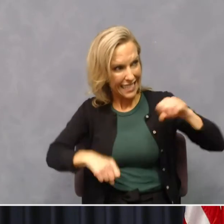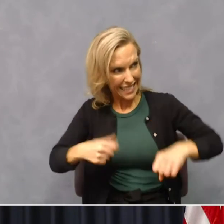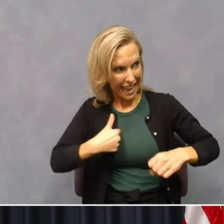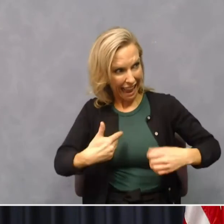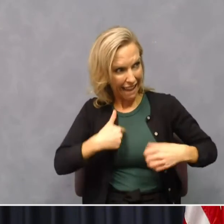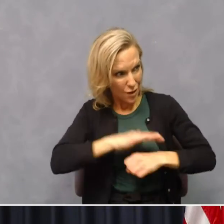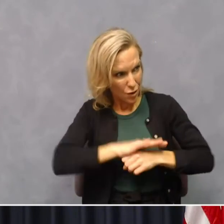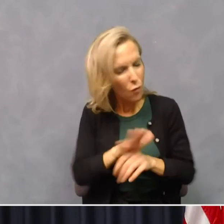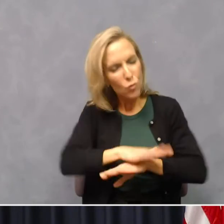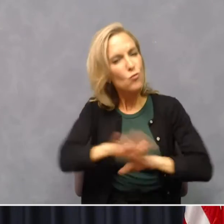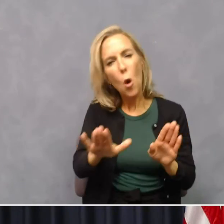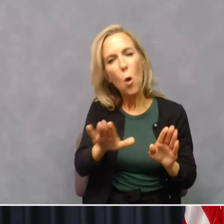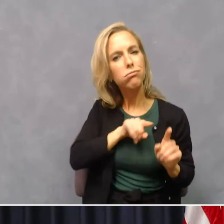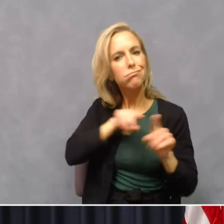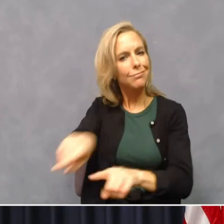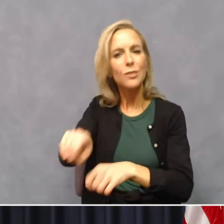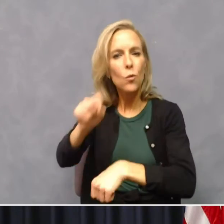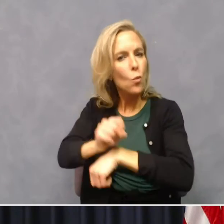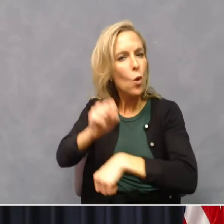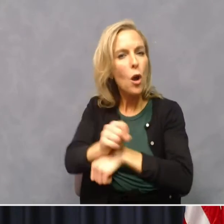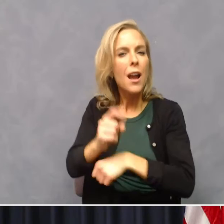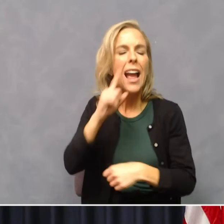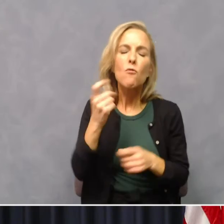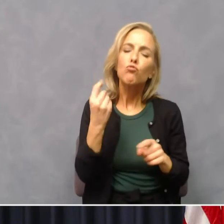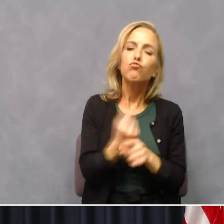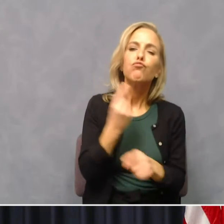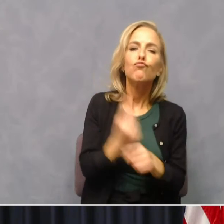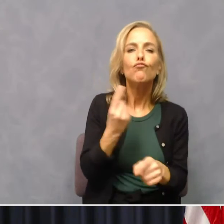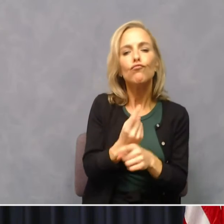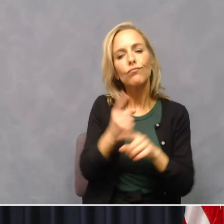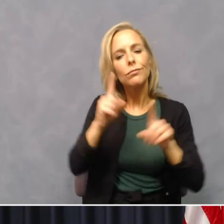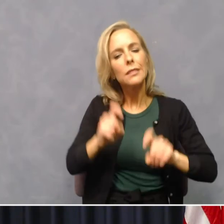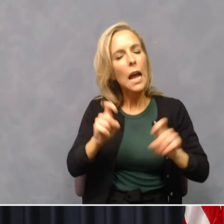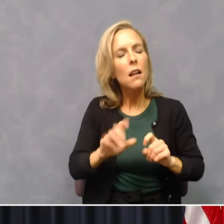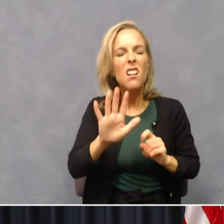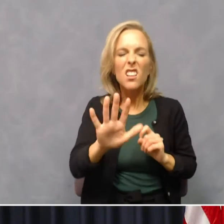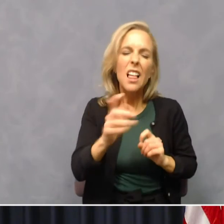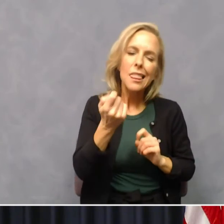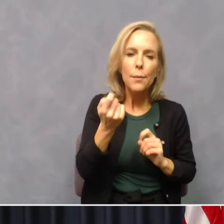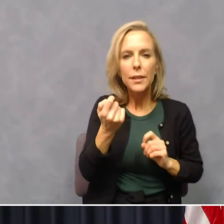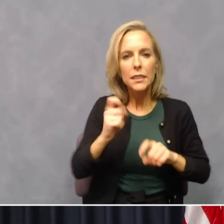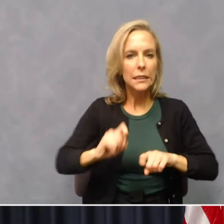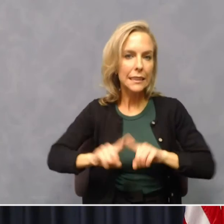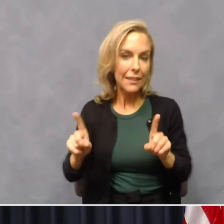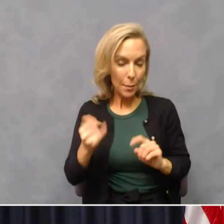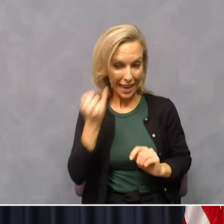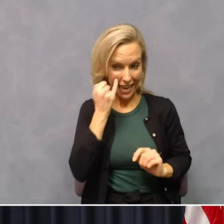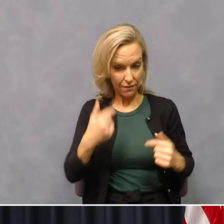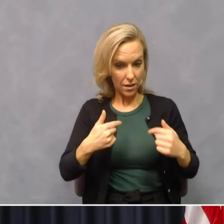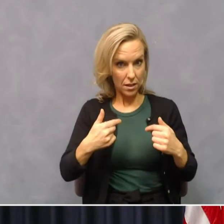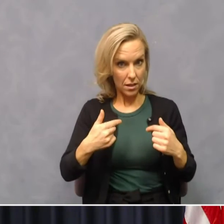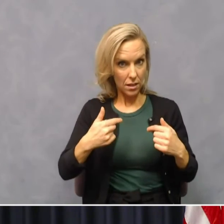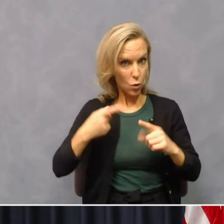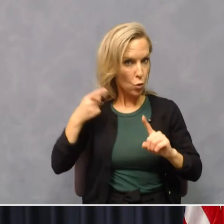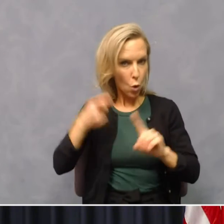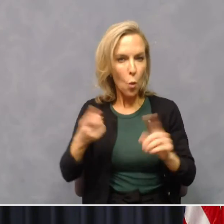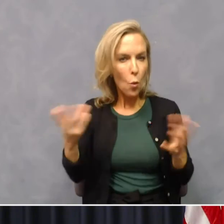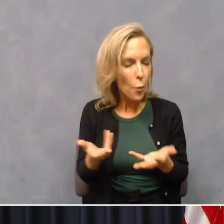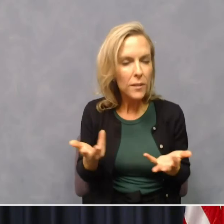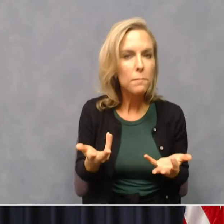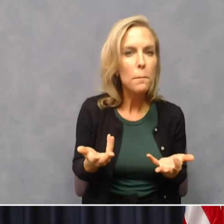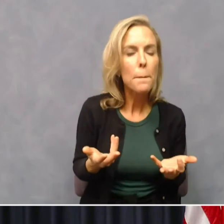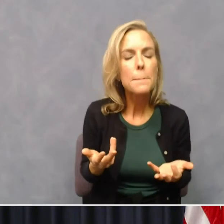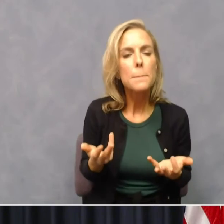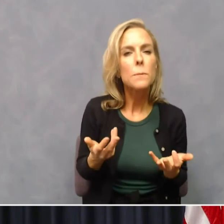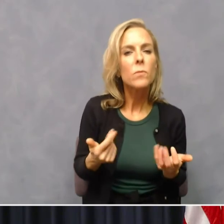a test. If it's just routine testing, that's a little bit different. But our goal here is, we